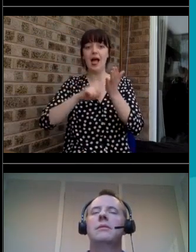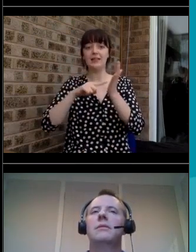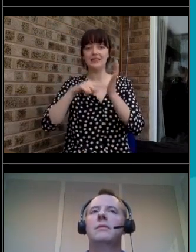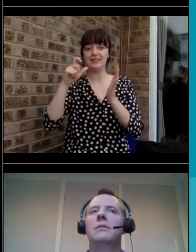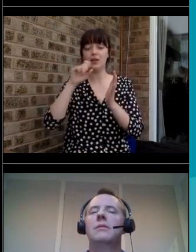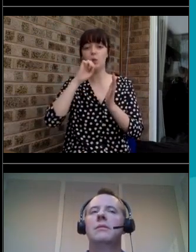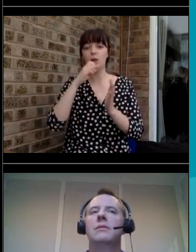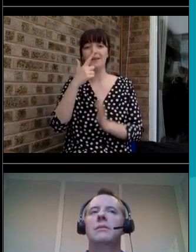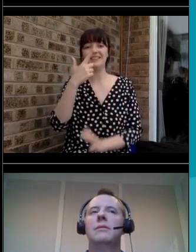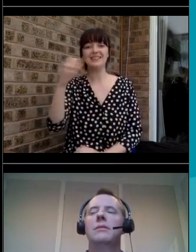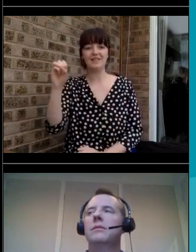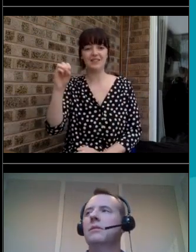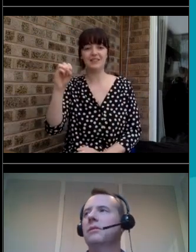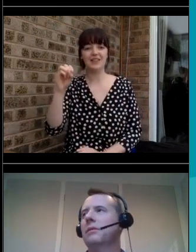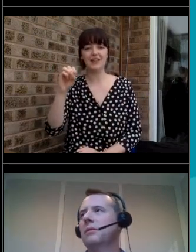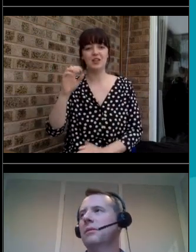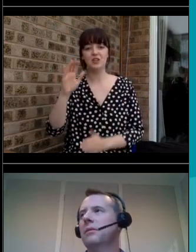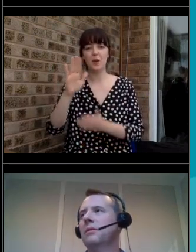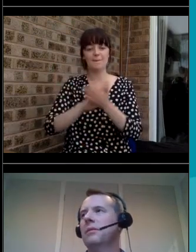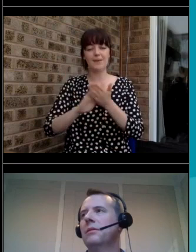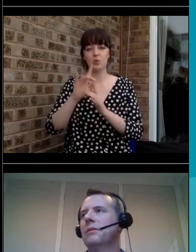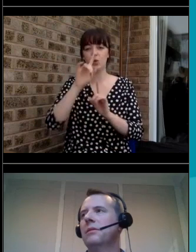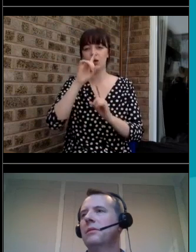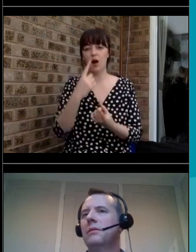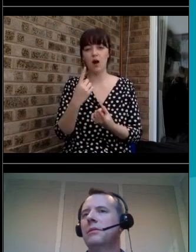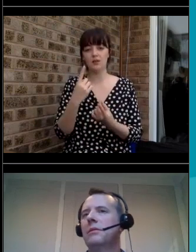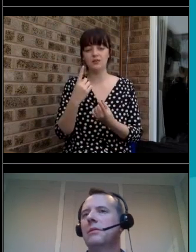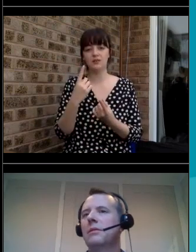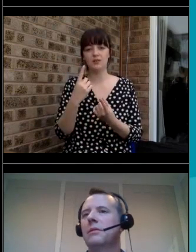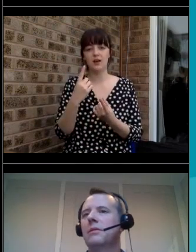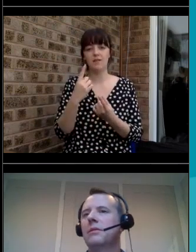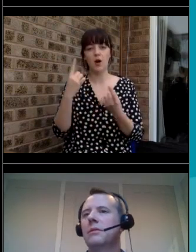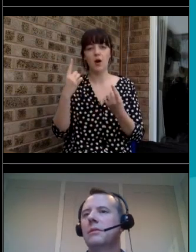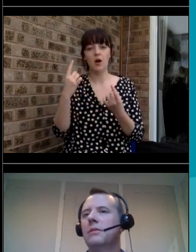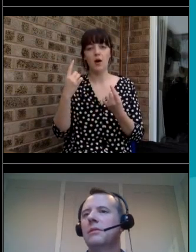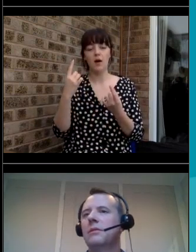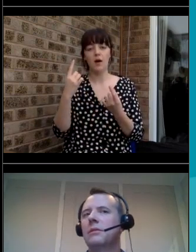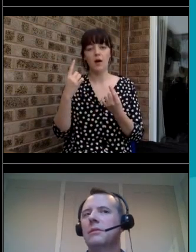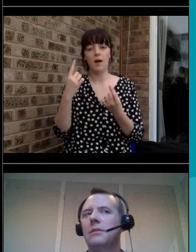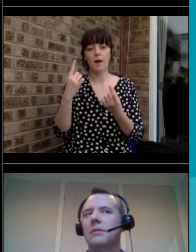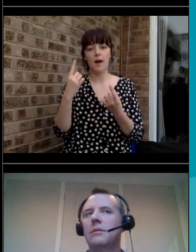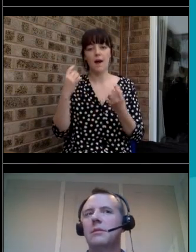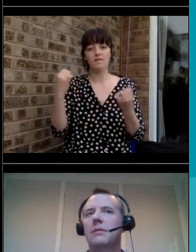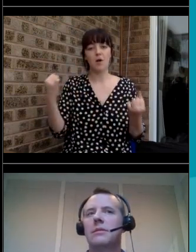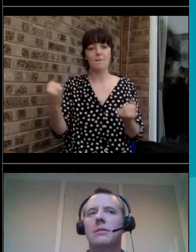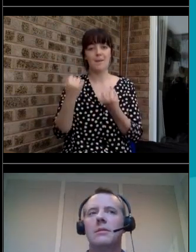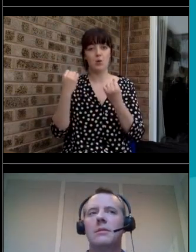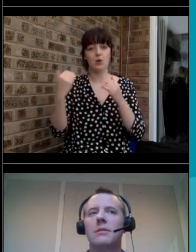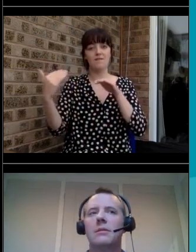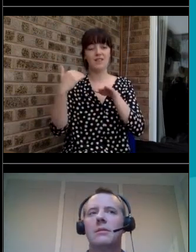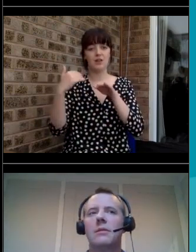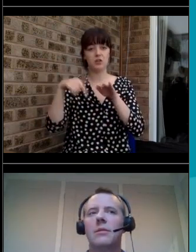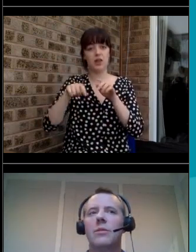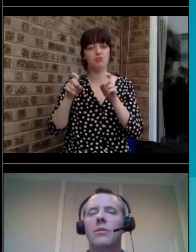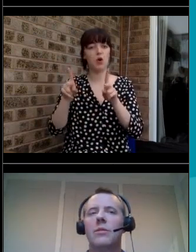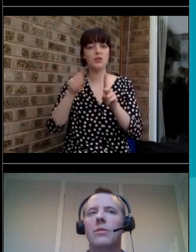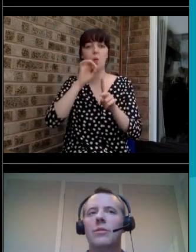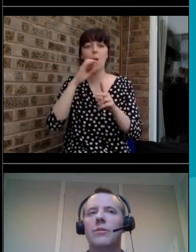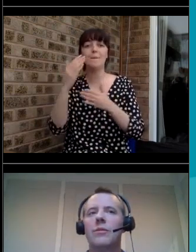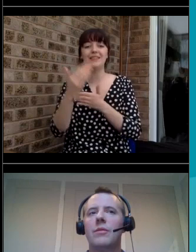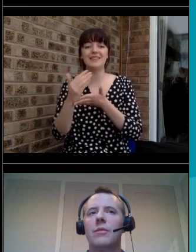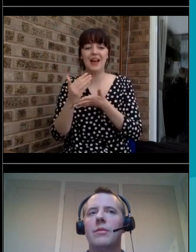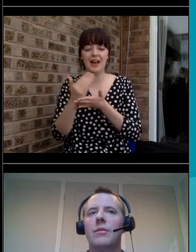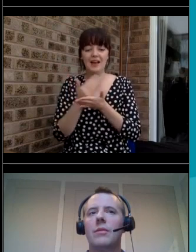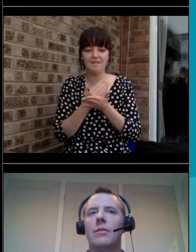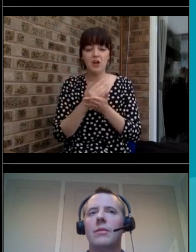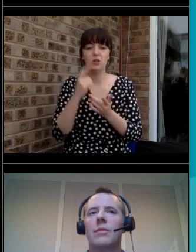can't allow powered vehicles onto the road, as it would not be as safe. So we are looking